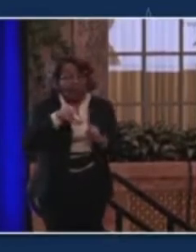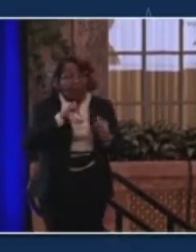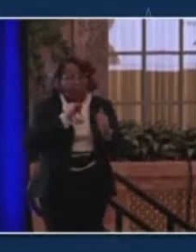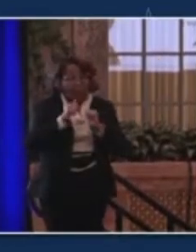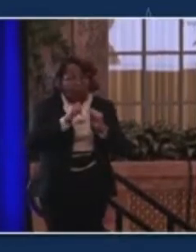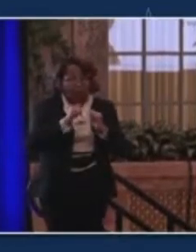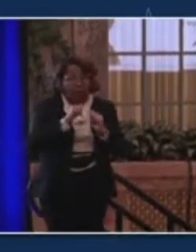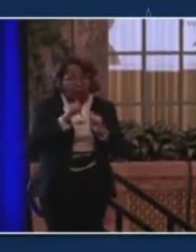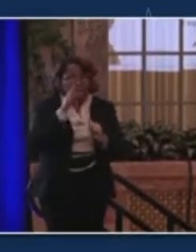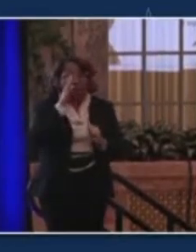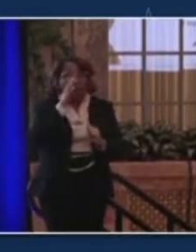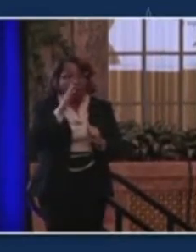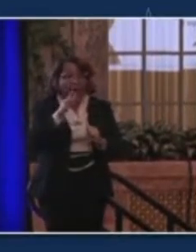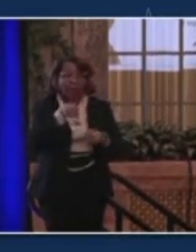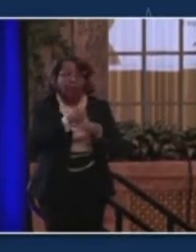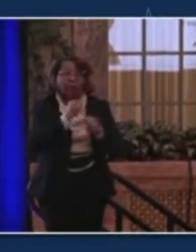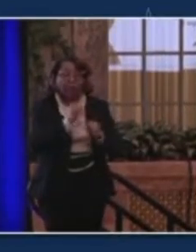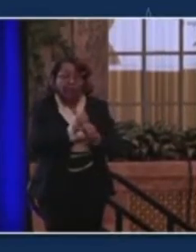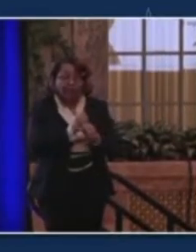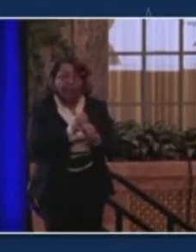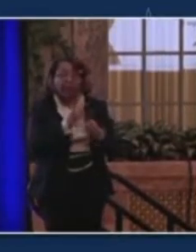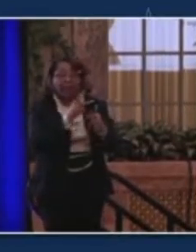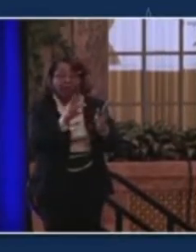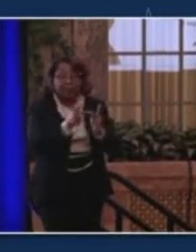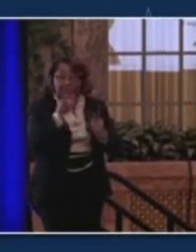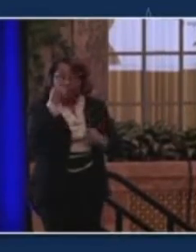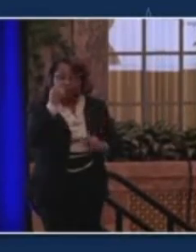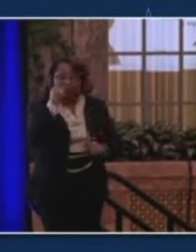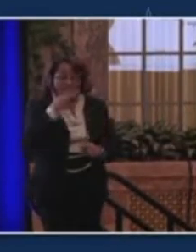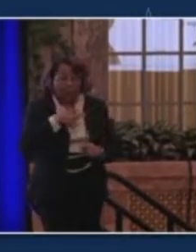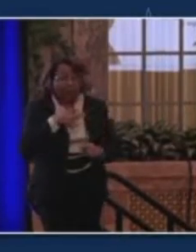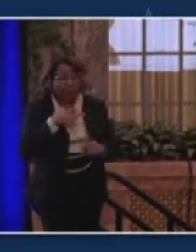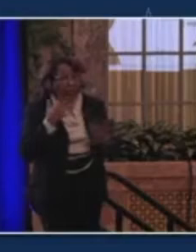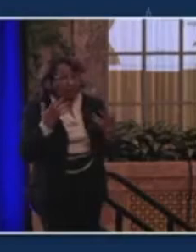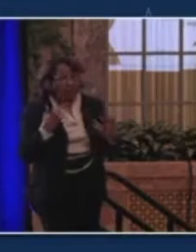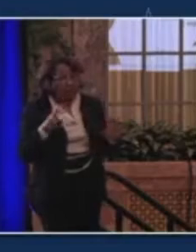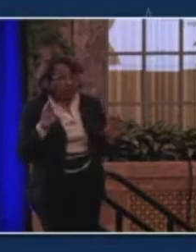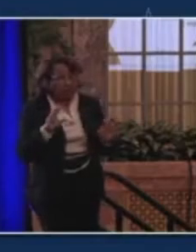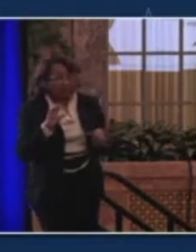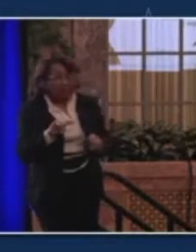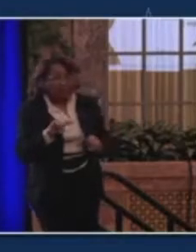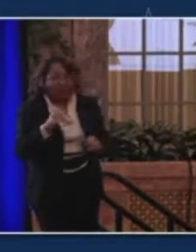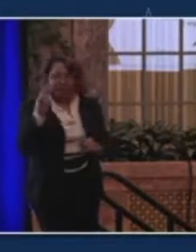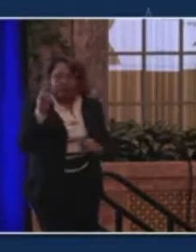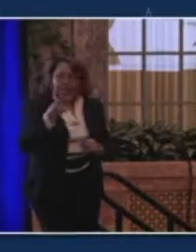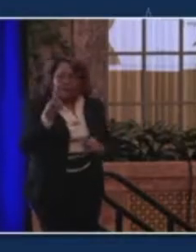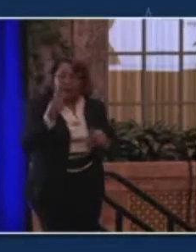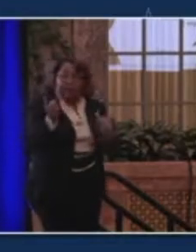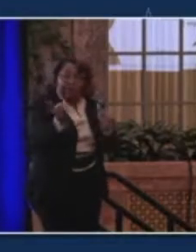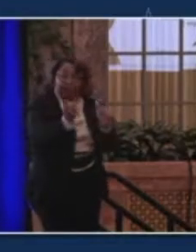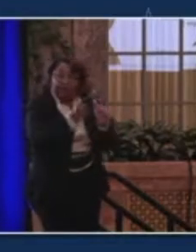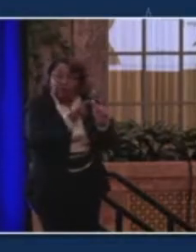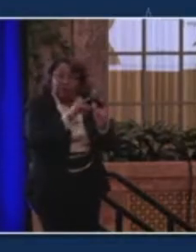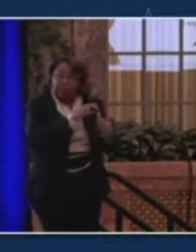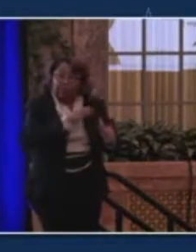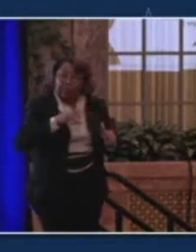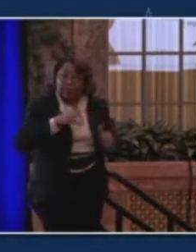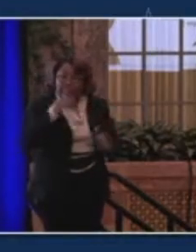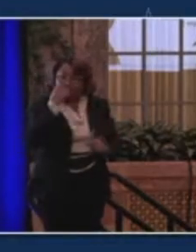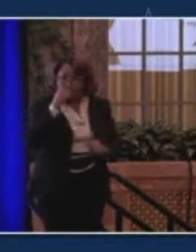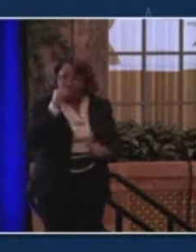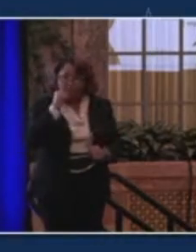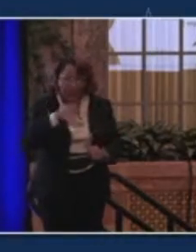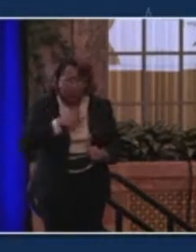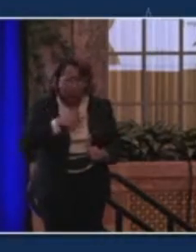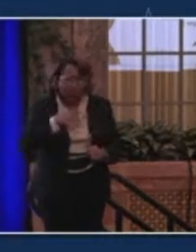will create a women's commission, which he did. It was the historical first commission on women